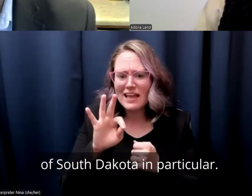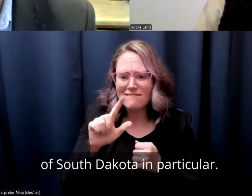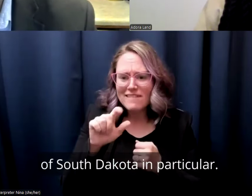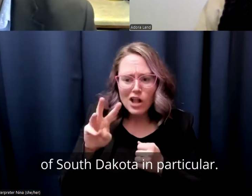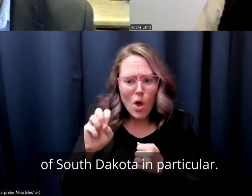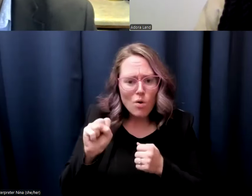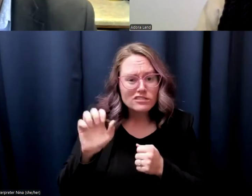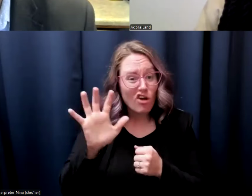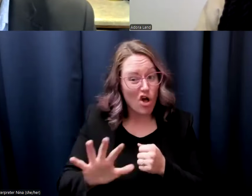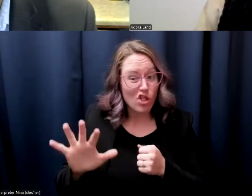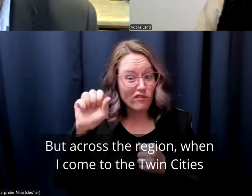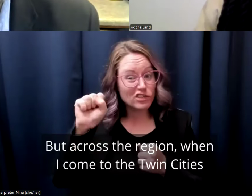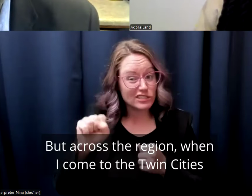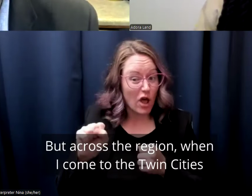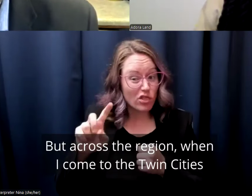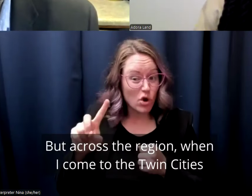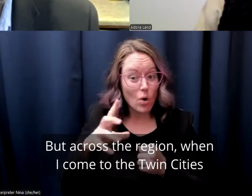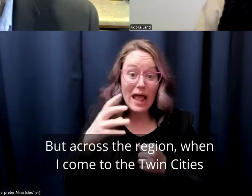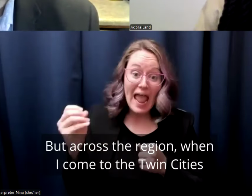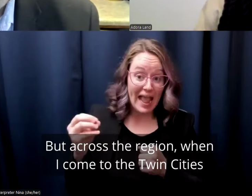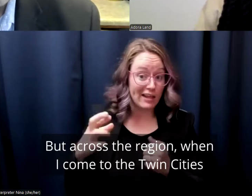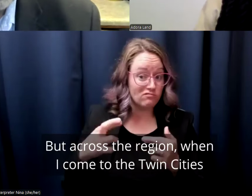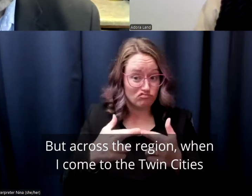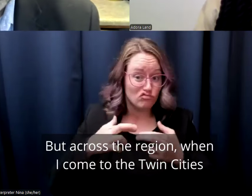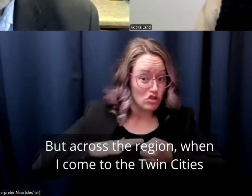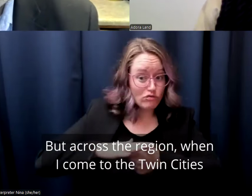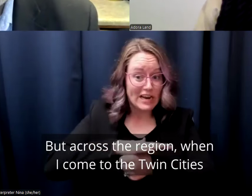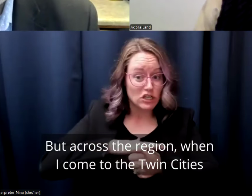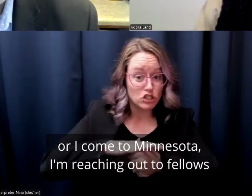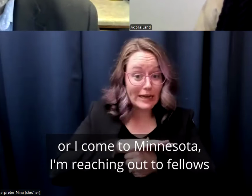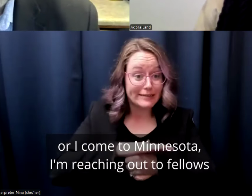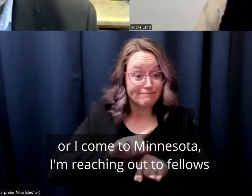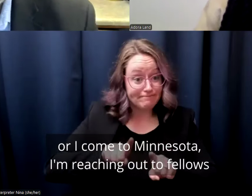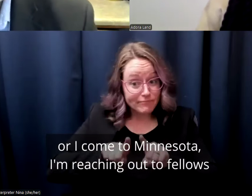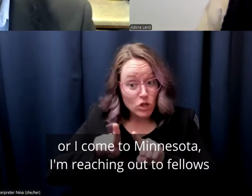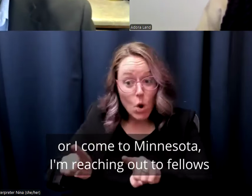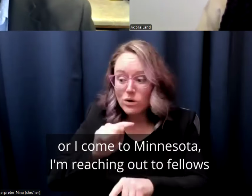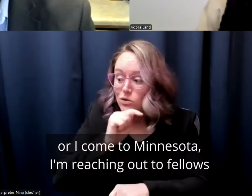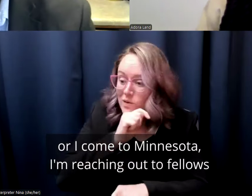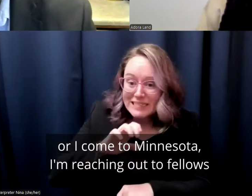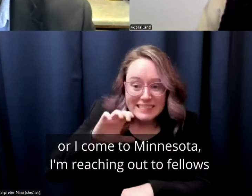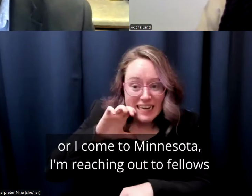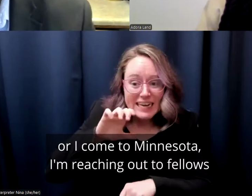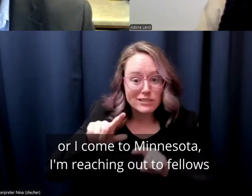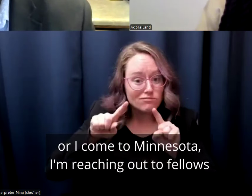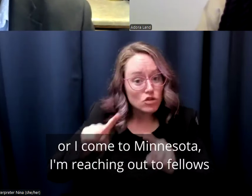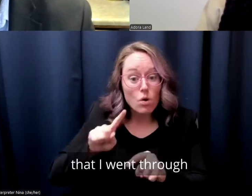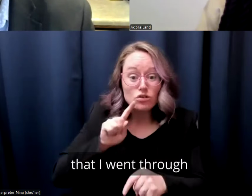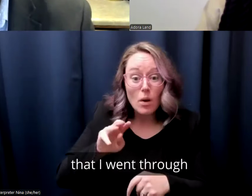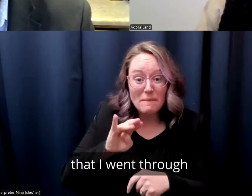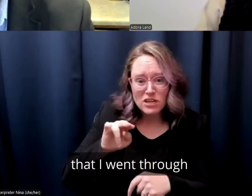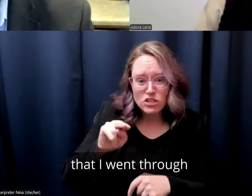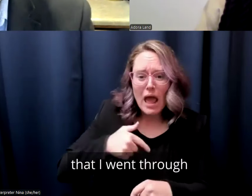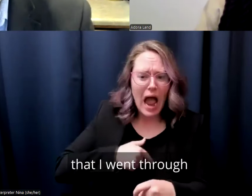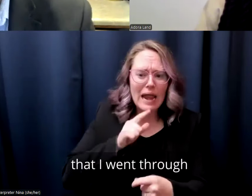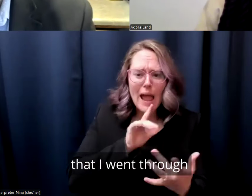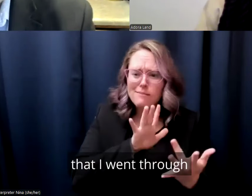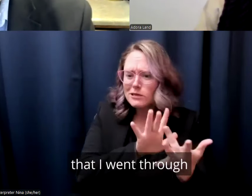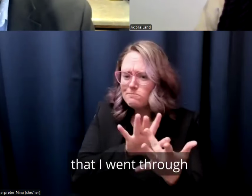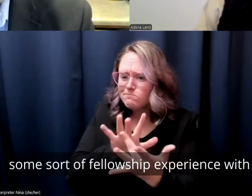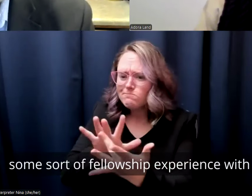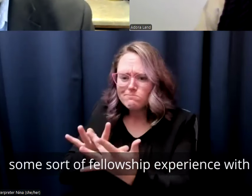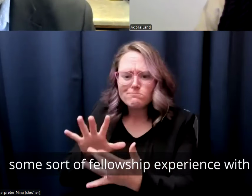in particular, but across the region. When I come to the Twin Cities or I come to Minnesota, I'm reaching out to fellows that I